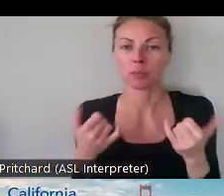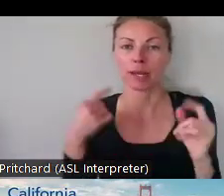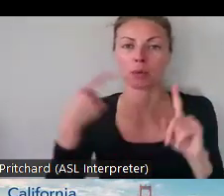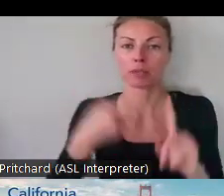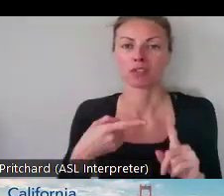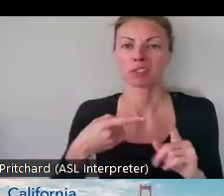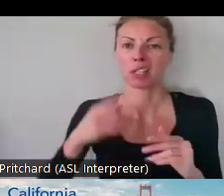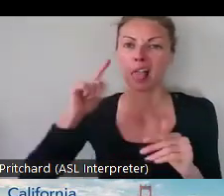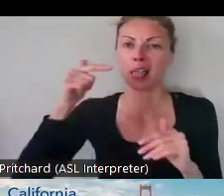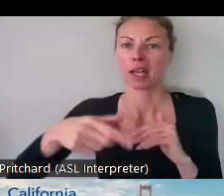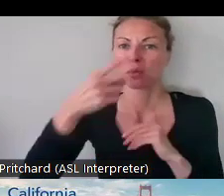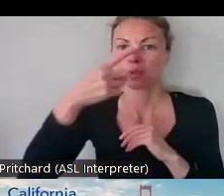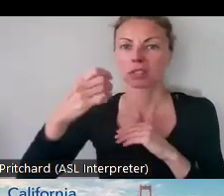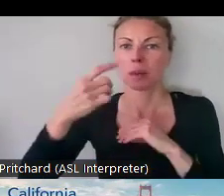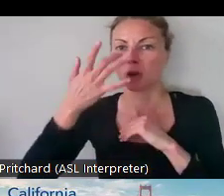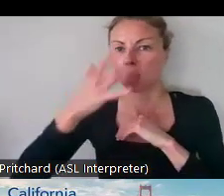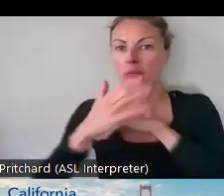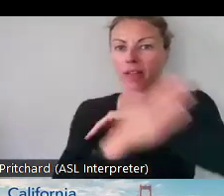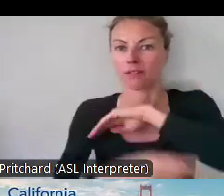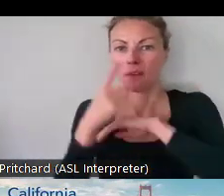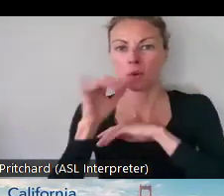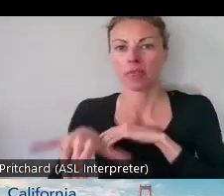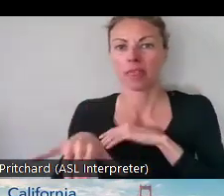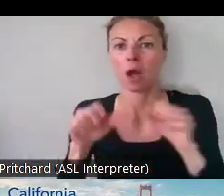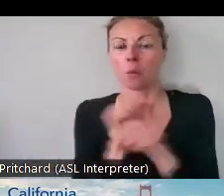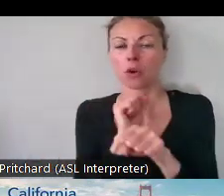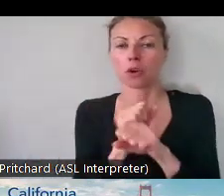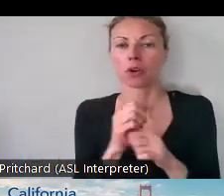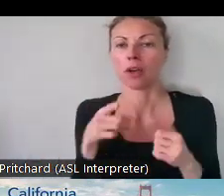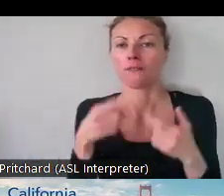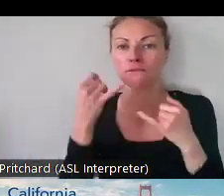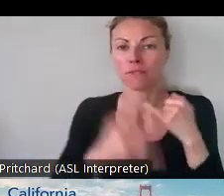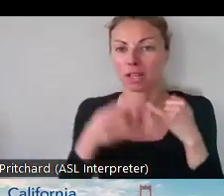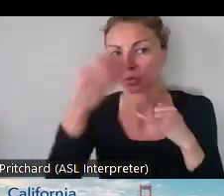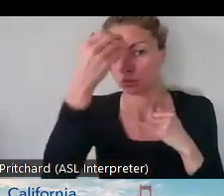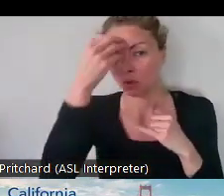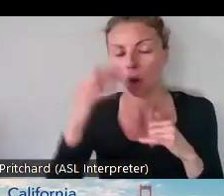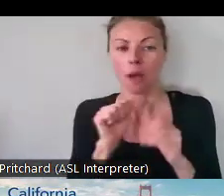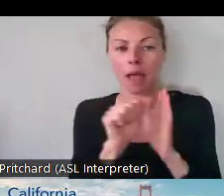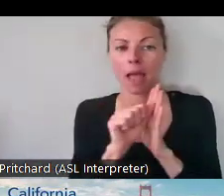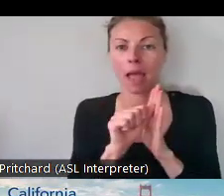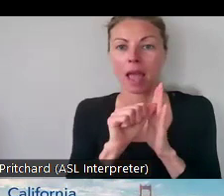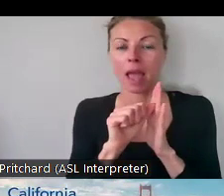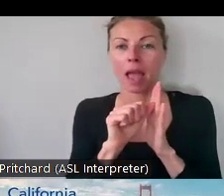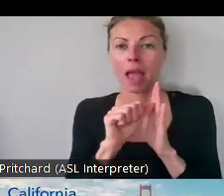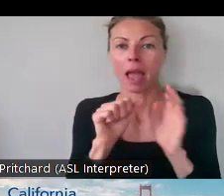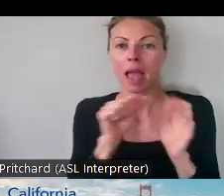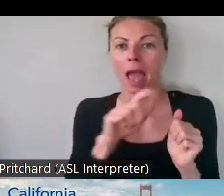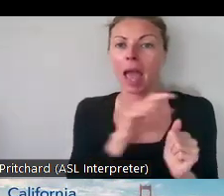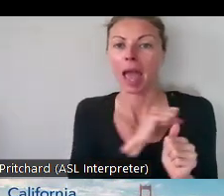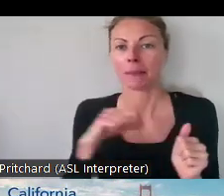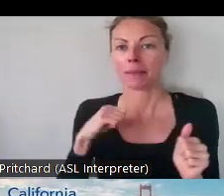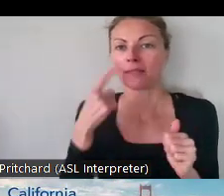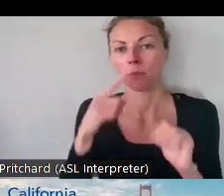summer, early fall for that work. And then finally, as you all know, the Administration for Community Living released its final